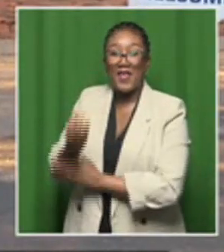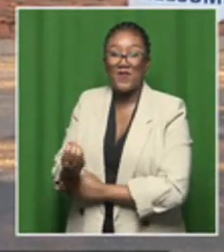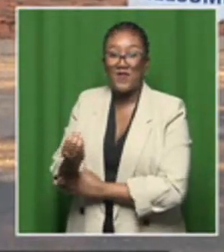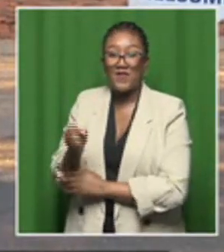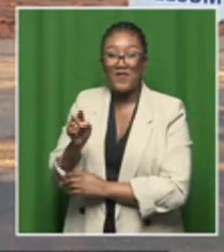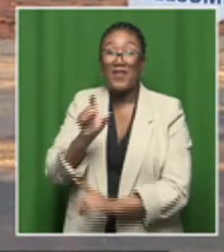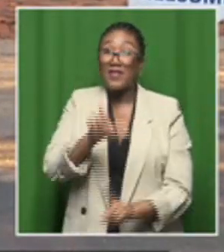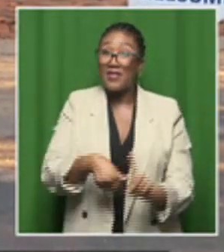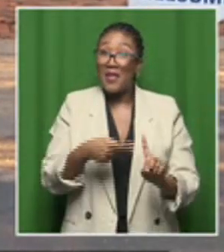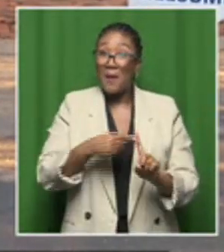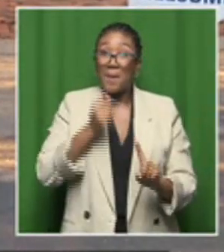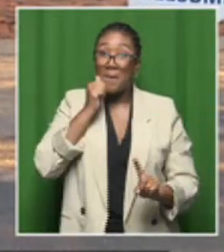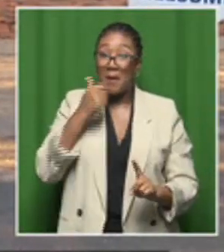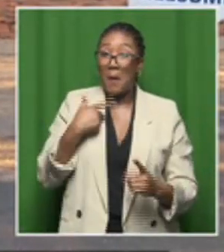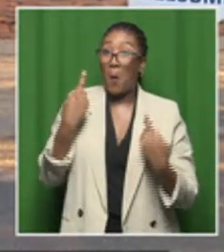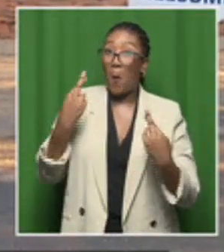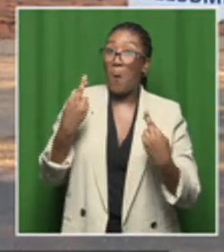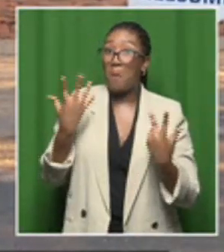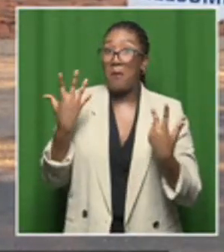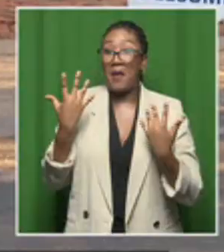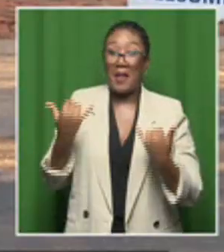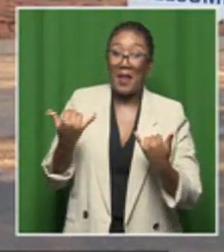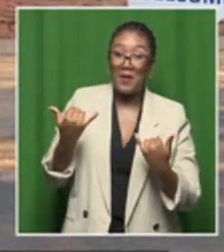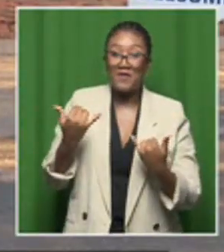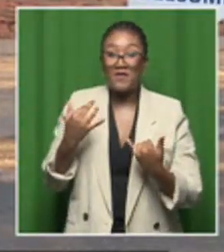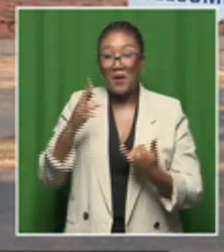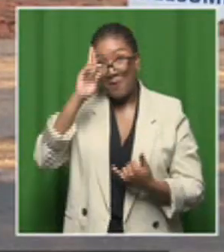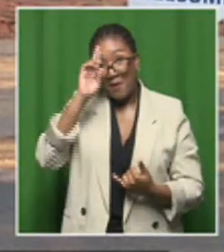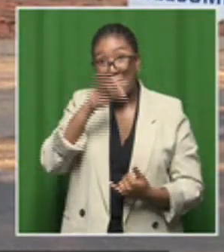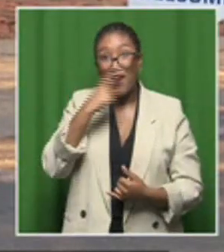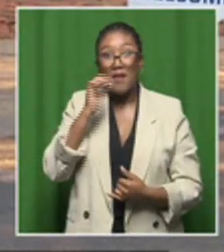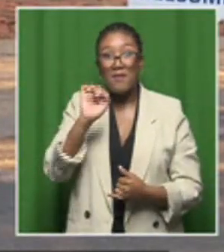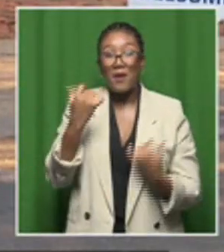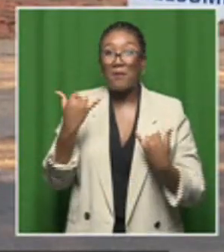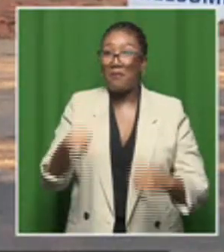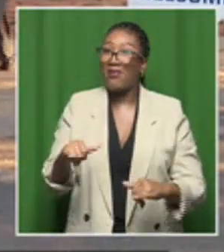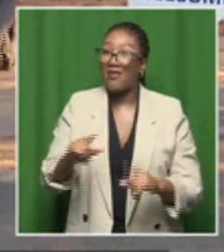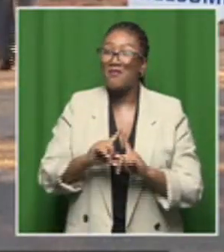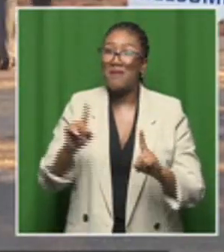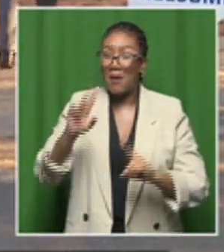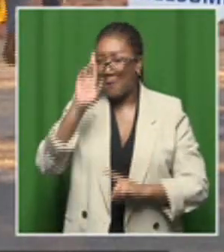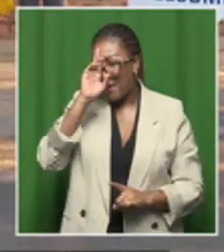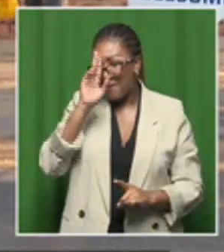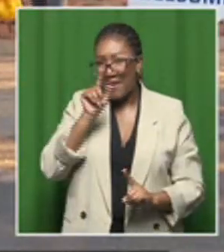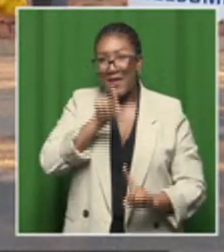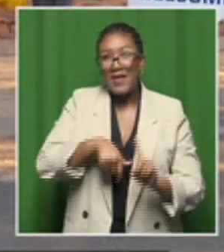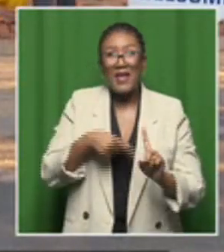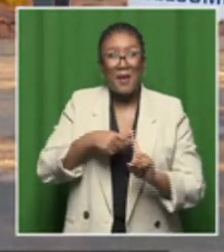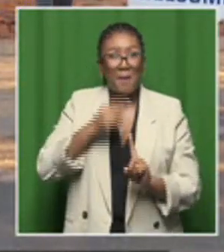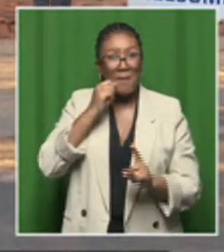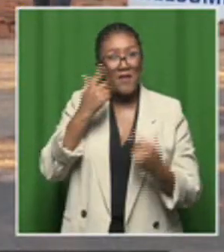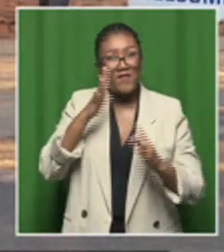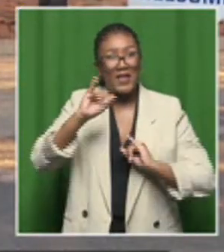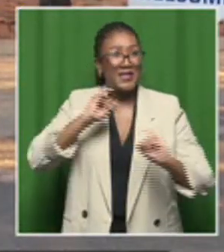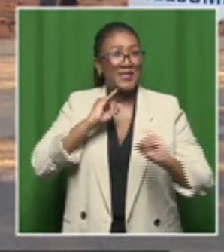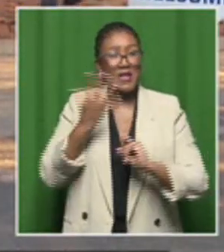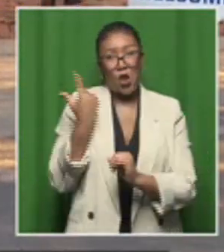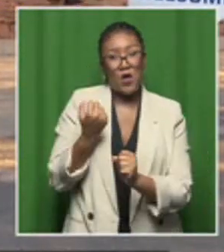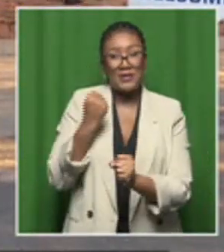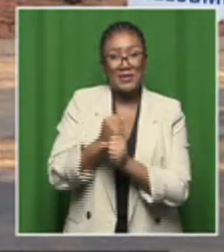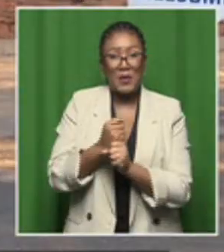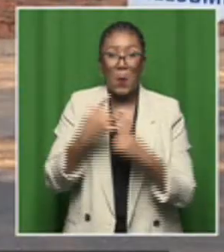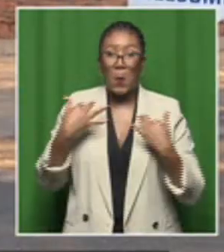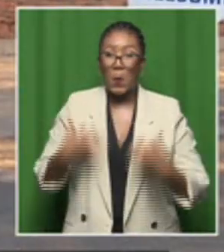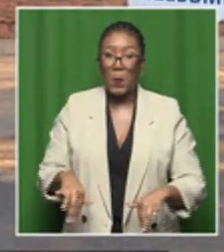man. It would be wonderful to see where he is right now. I don't remember his name, but I just remember that that was a guy that you'd spoken to, Sakina, and it was a very,